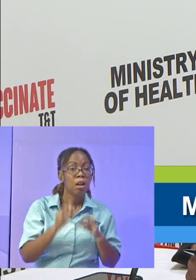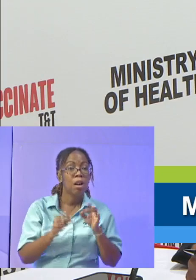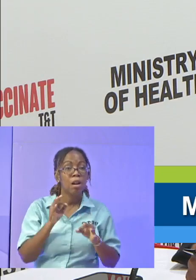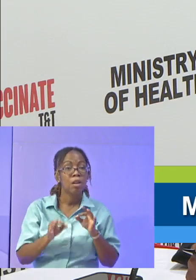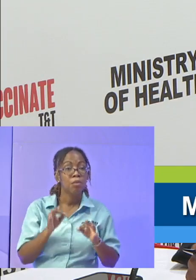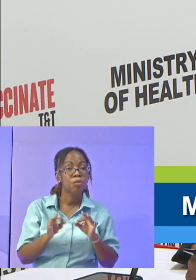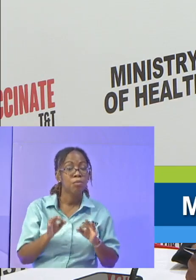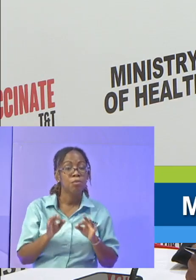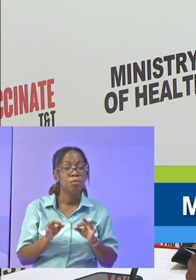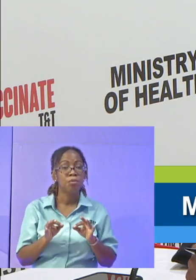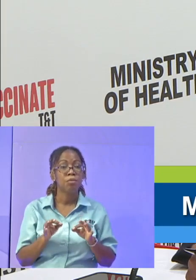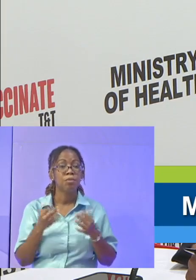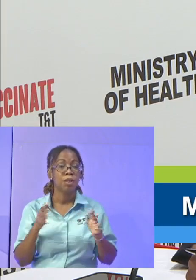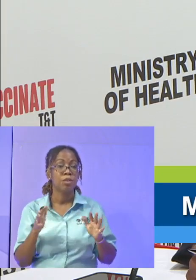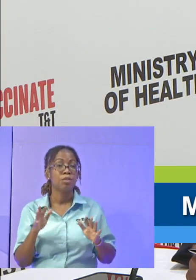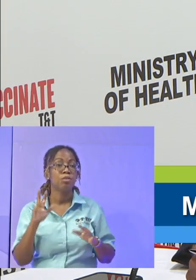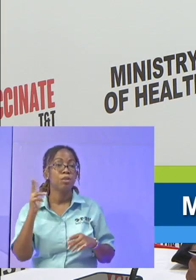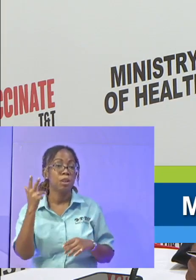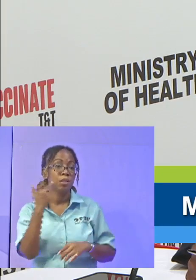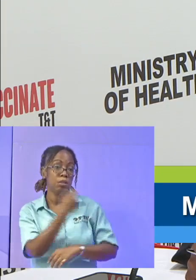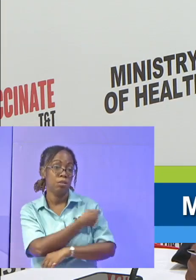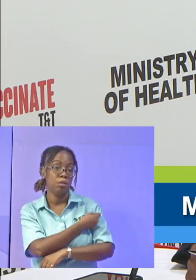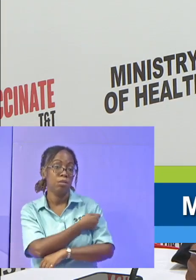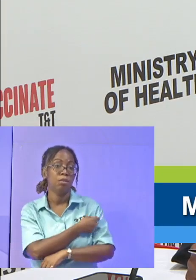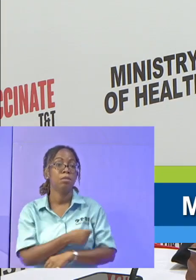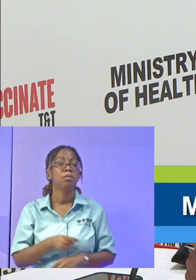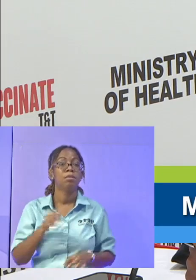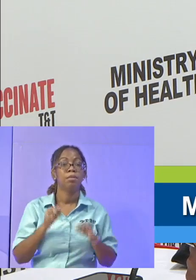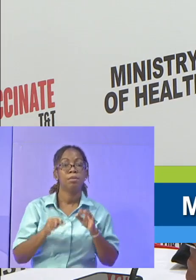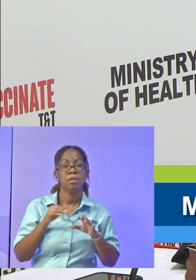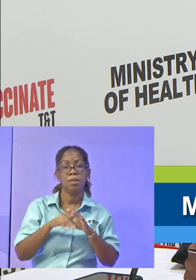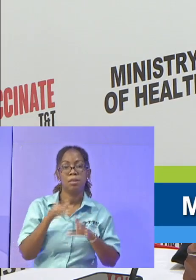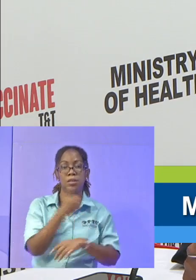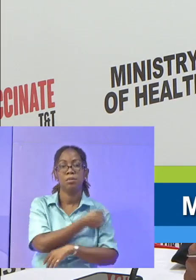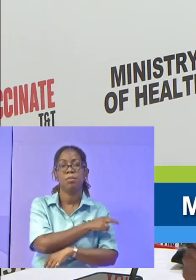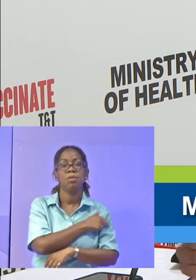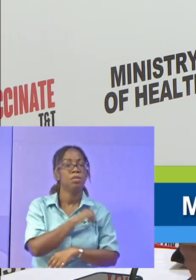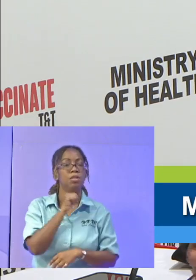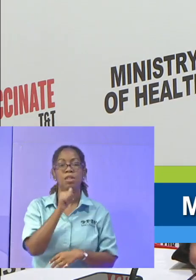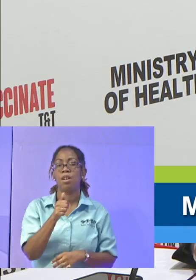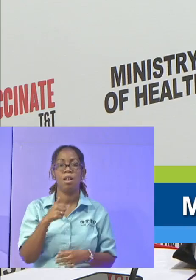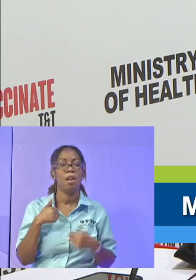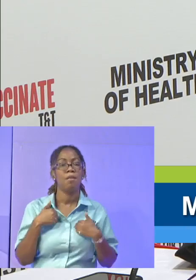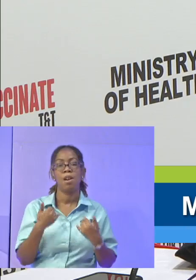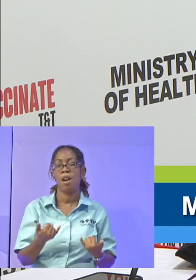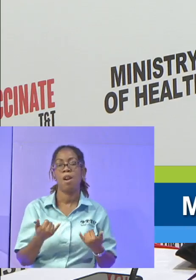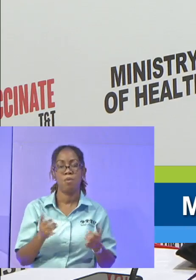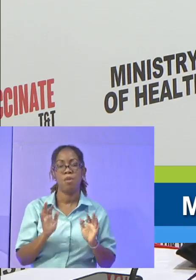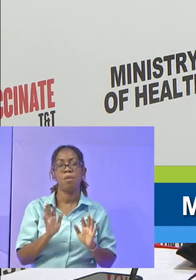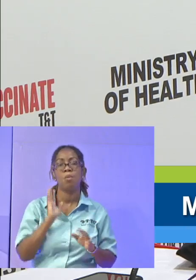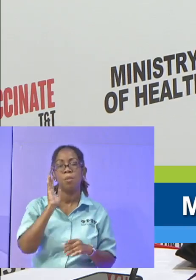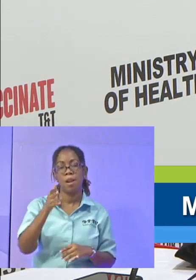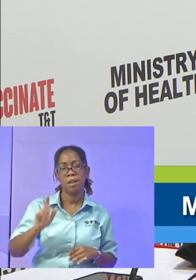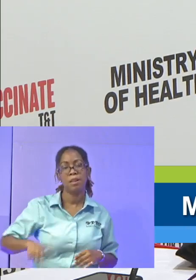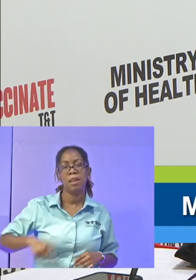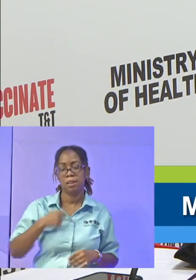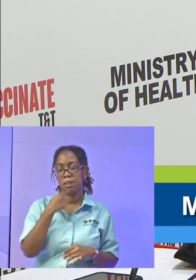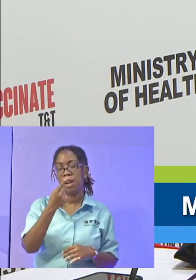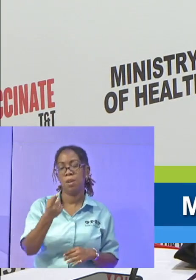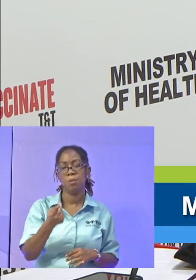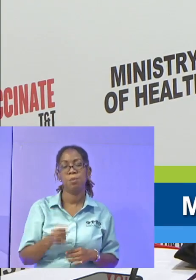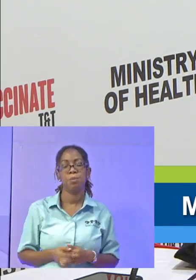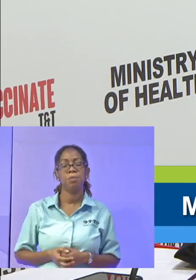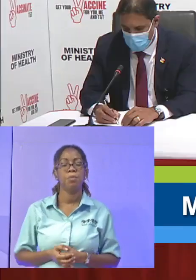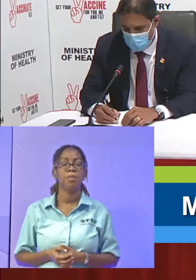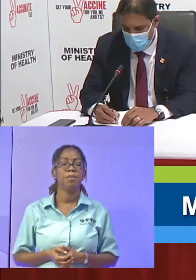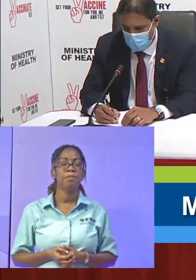been hospitalized over the period of time quoted, and we can get that information back to you. Thank you very much. And again, you